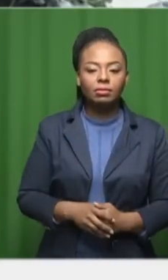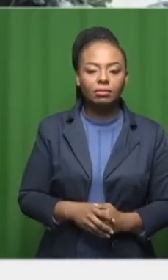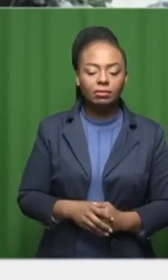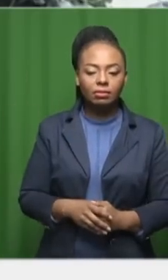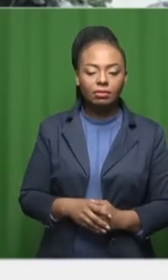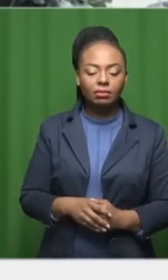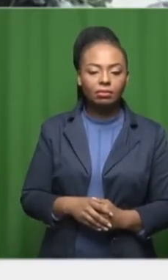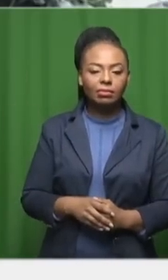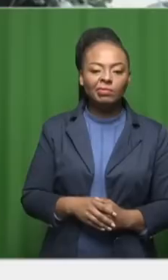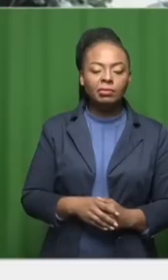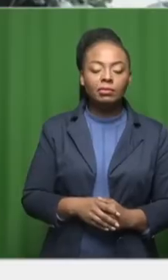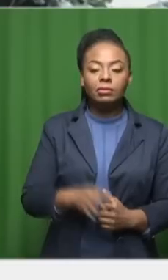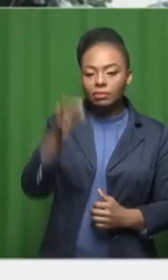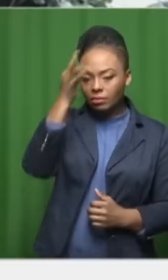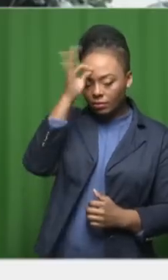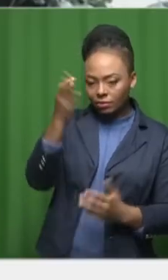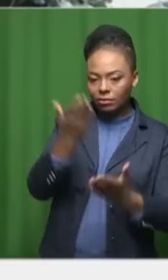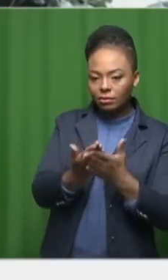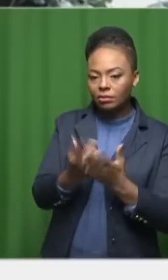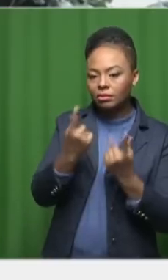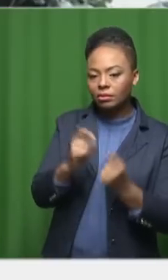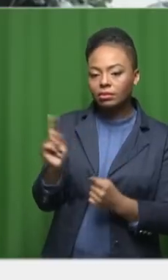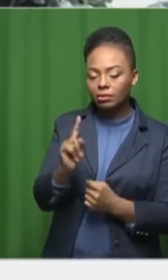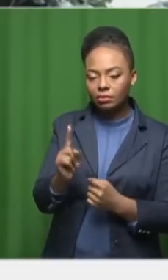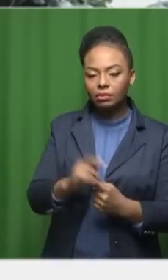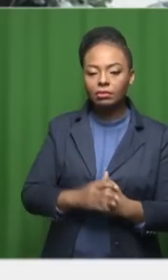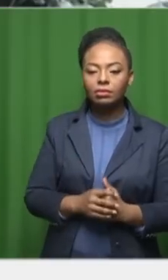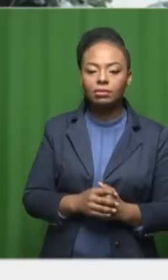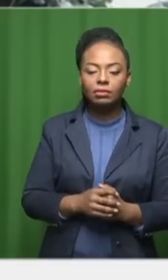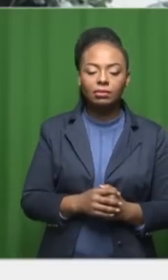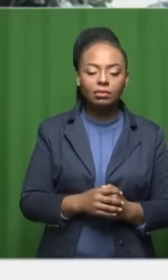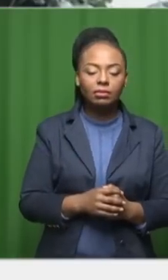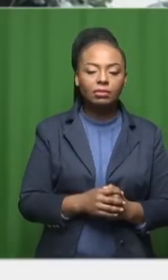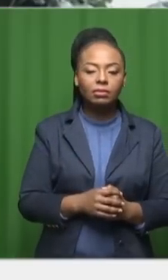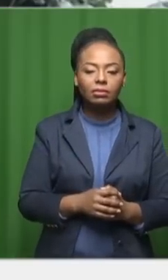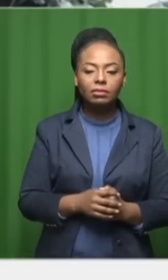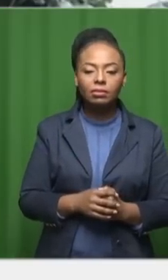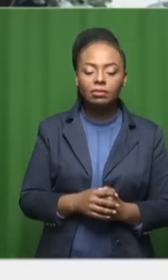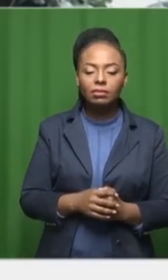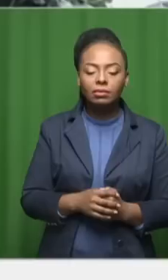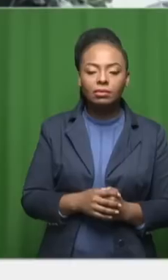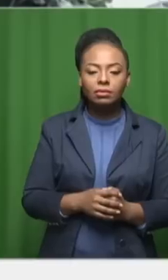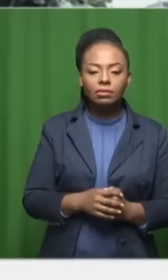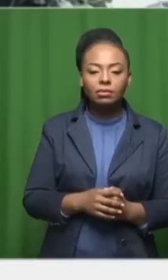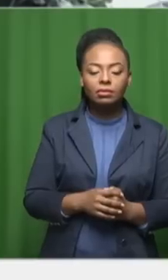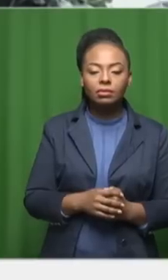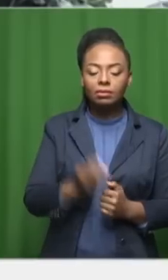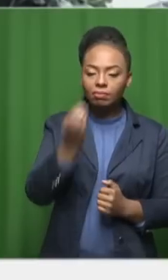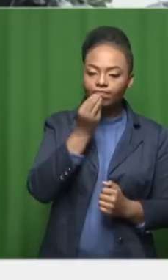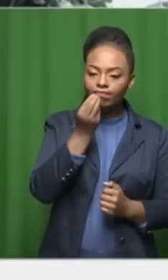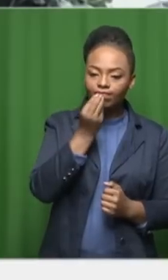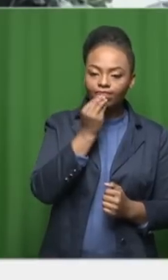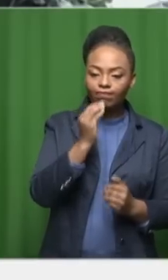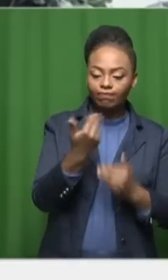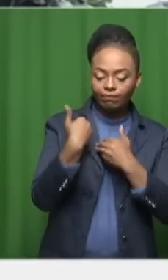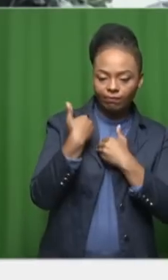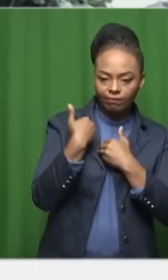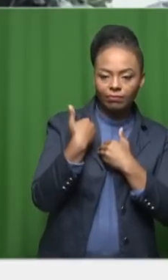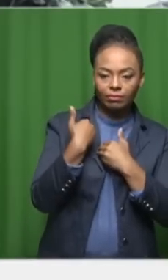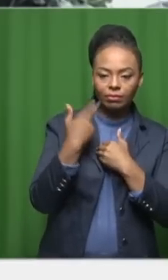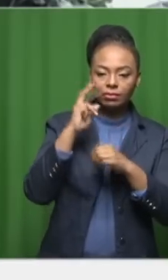And what government can do to enable food security is to ensure that we